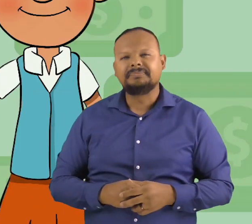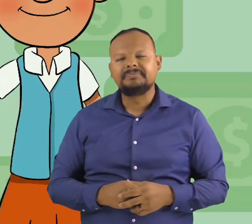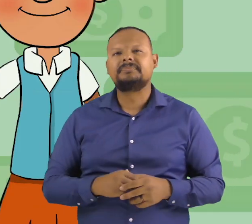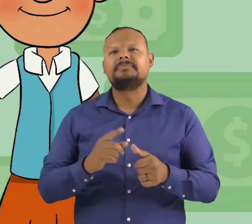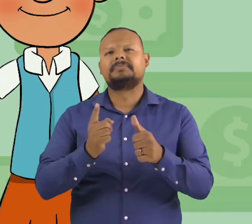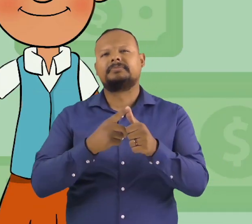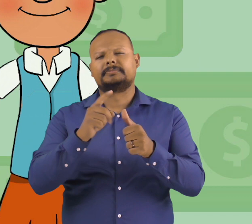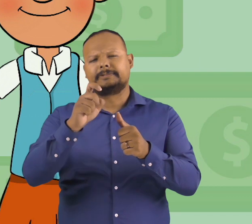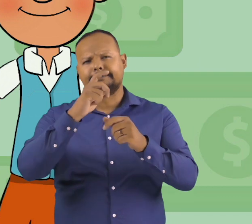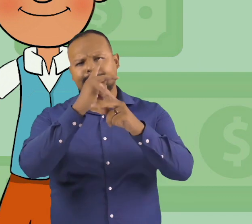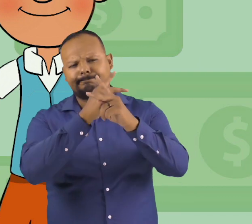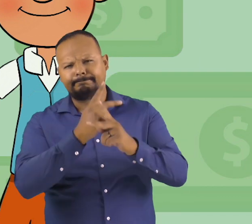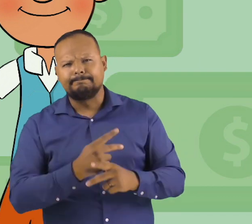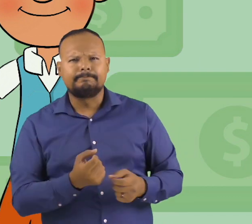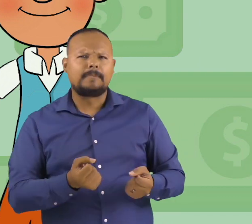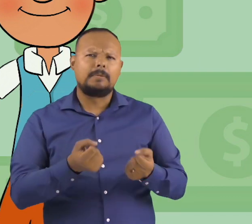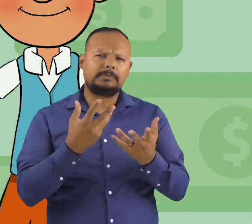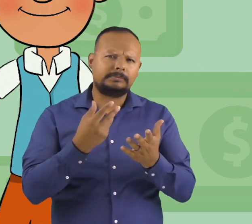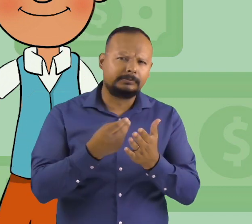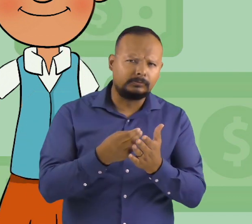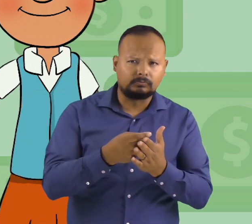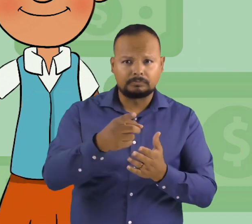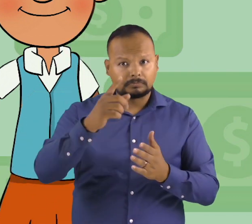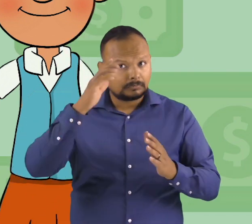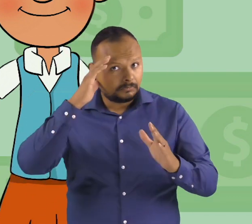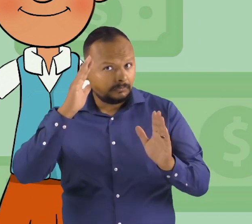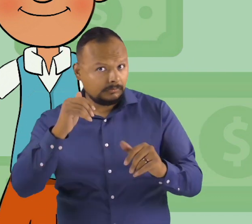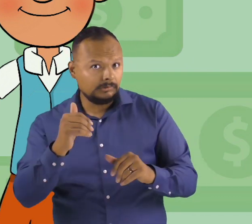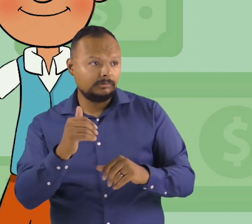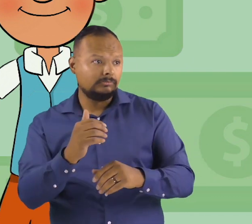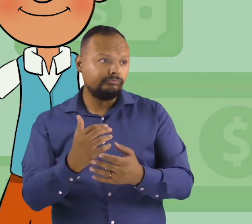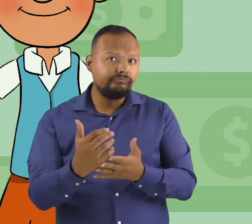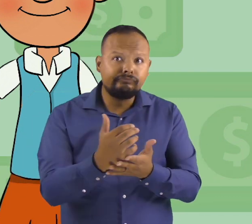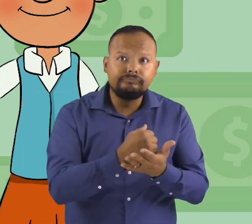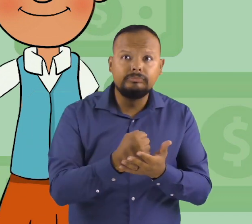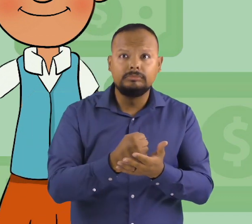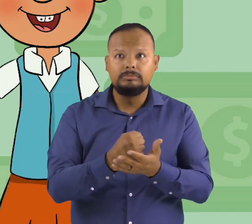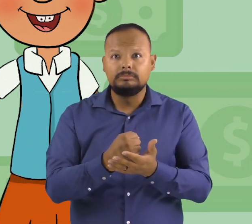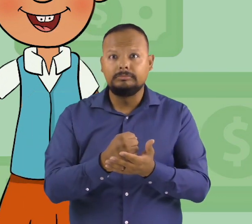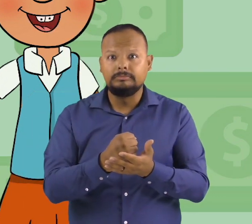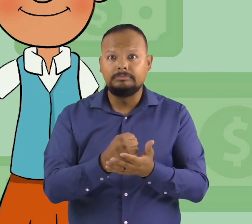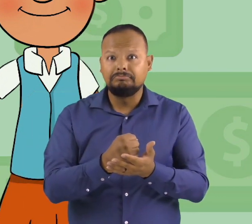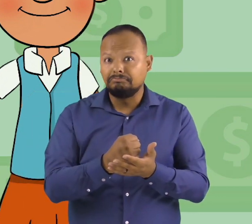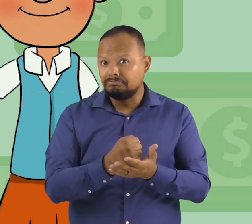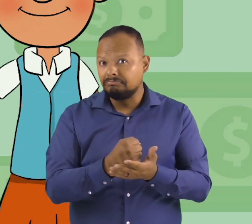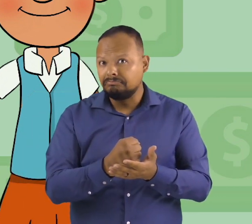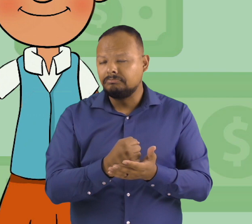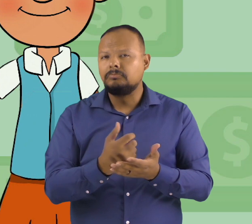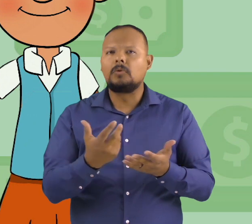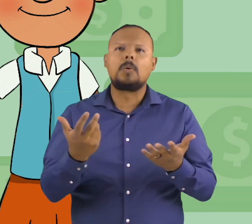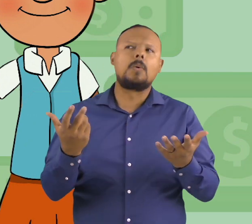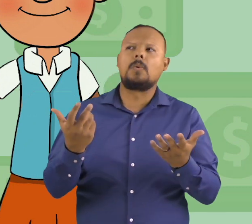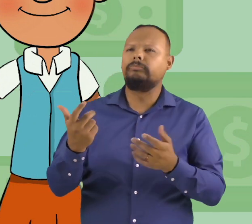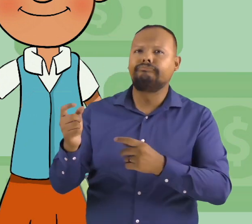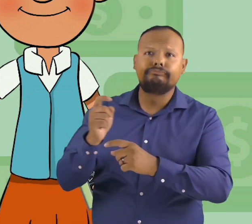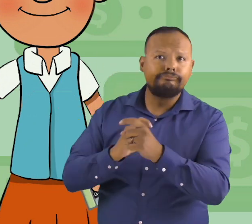you need to figure out how much money you expect to earn or that you will get from gifts.